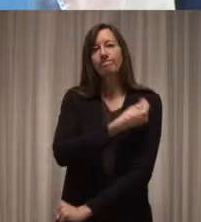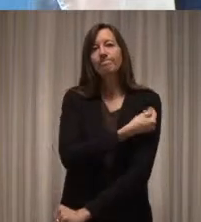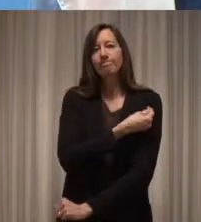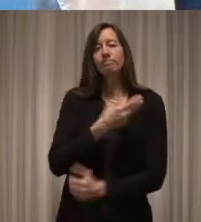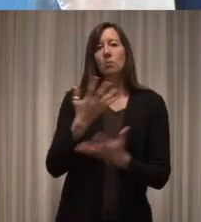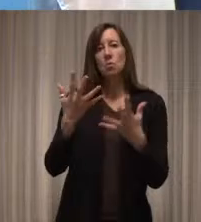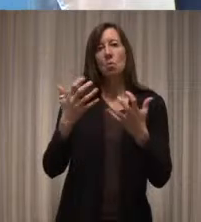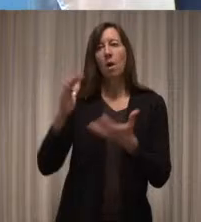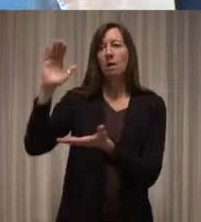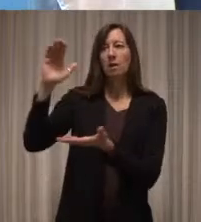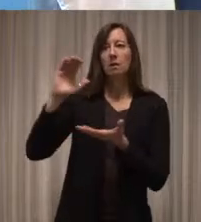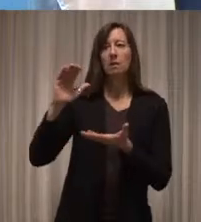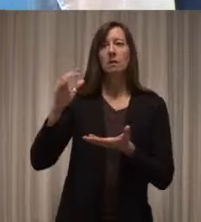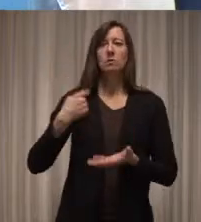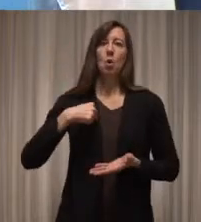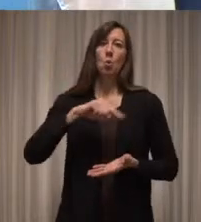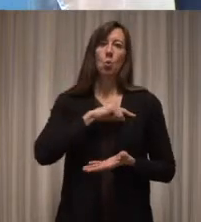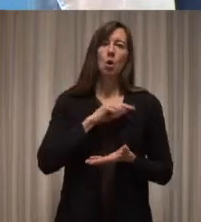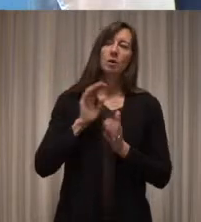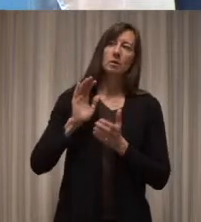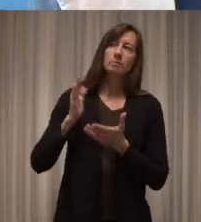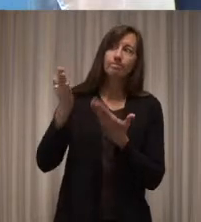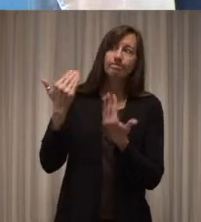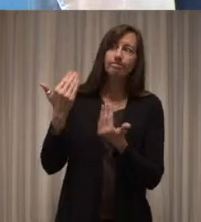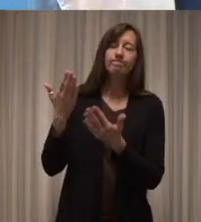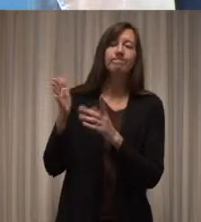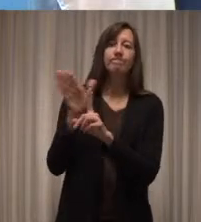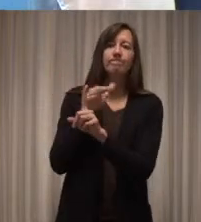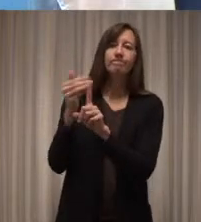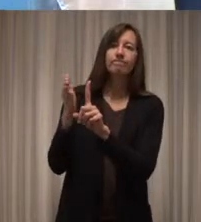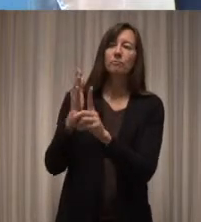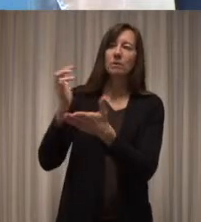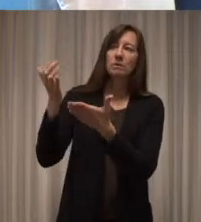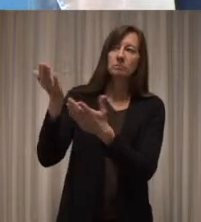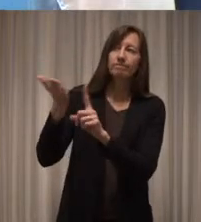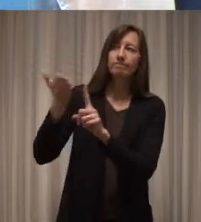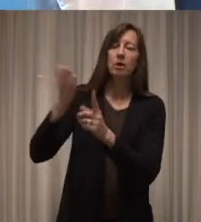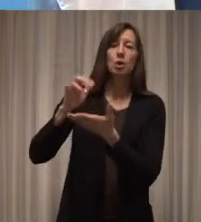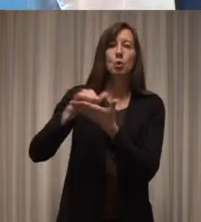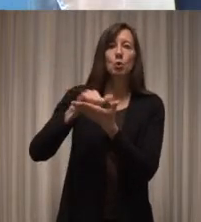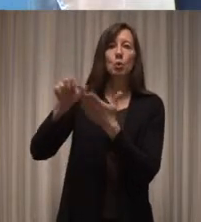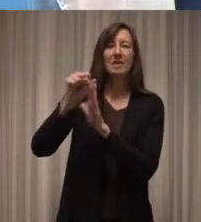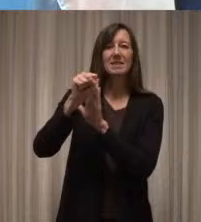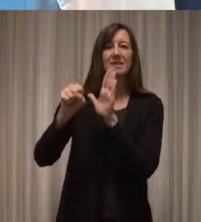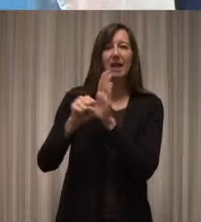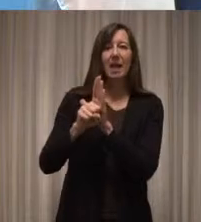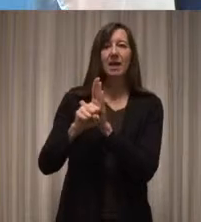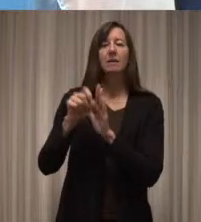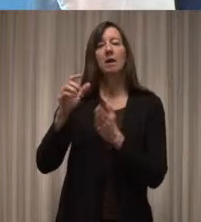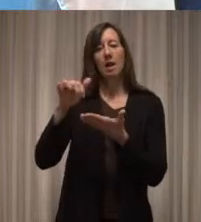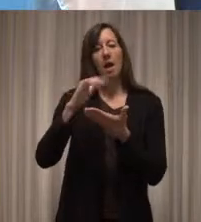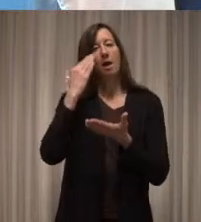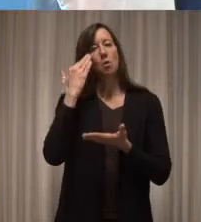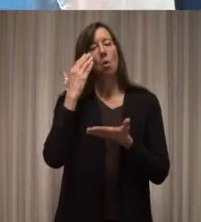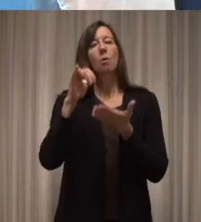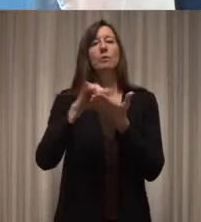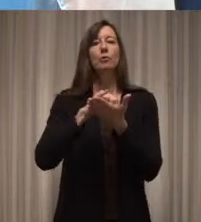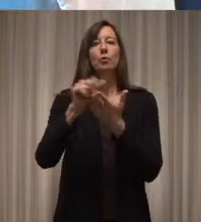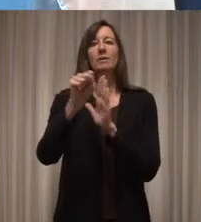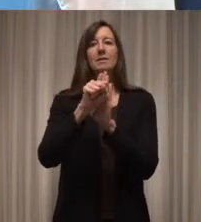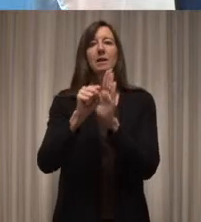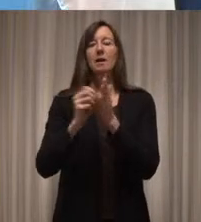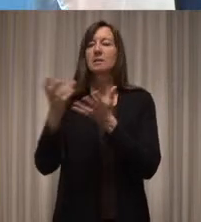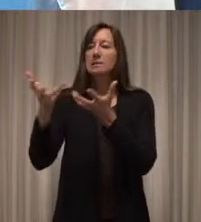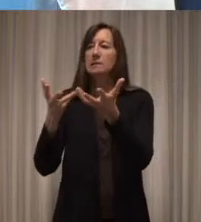government to make sure that we get the supply ramped up, and we are at least tentatively anticipating more supply and potentially